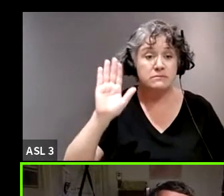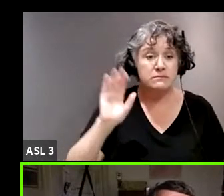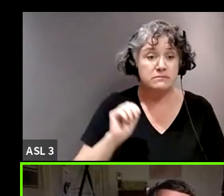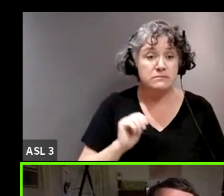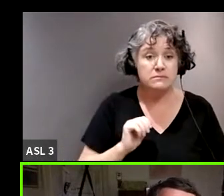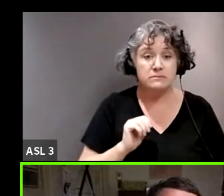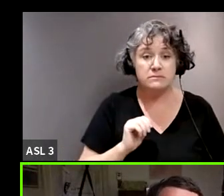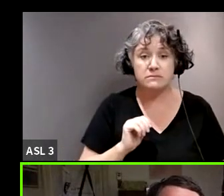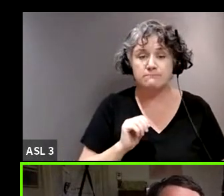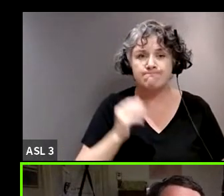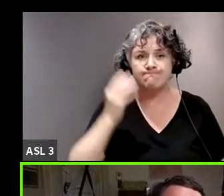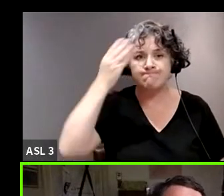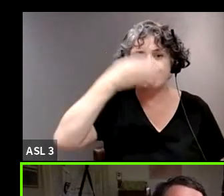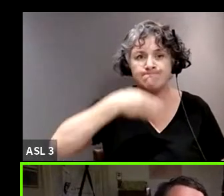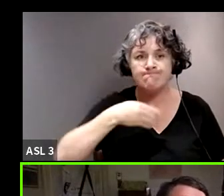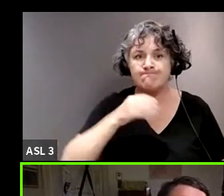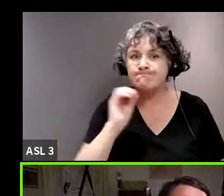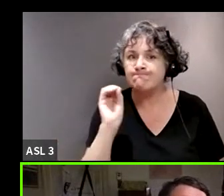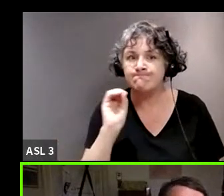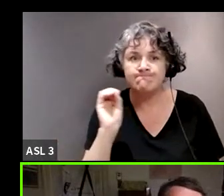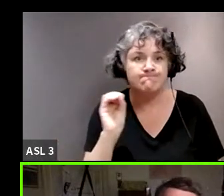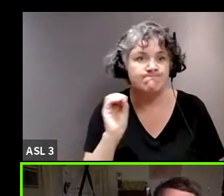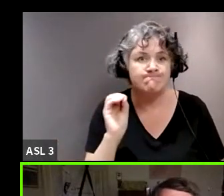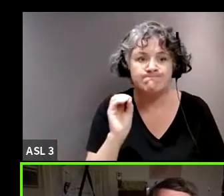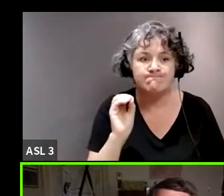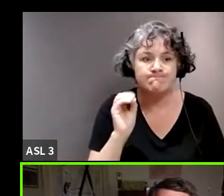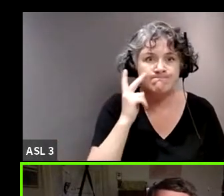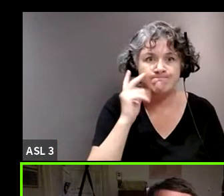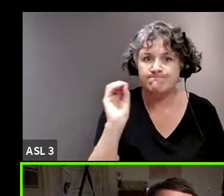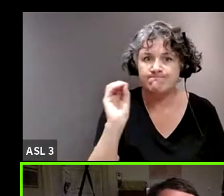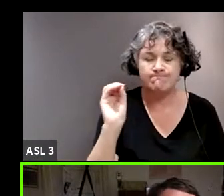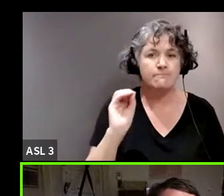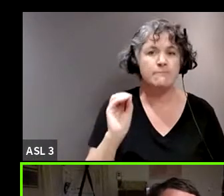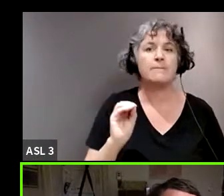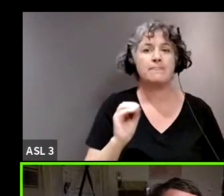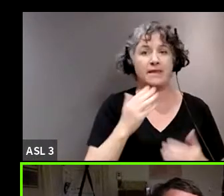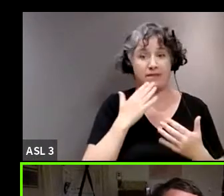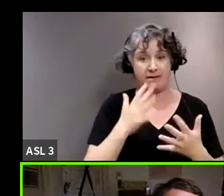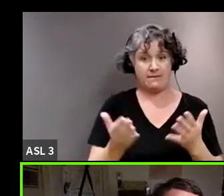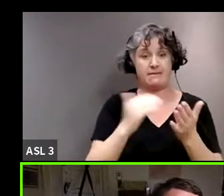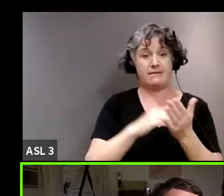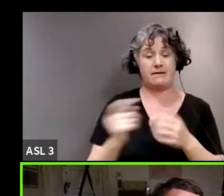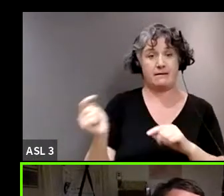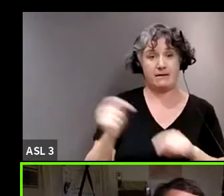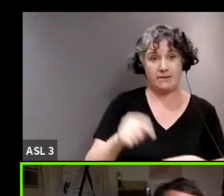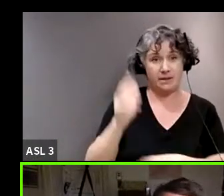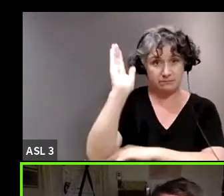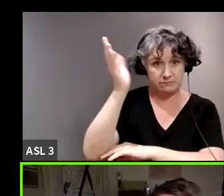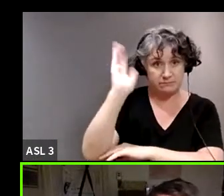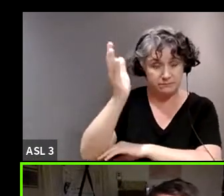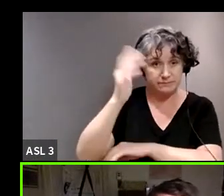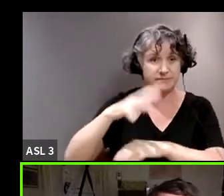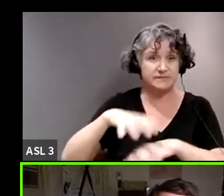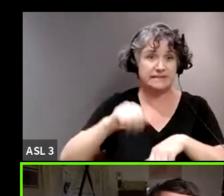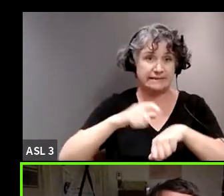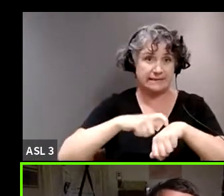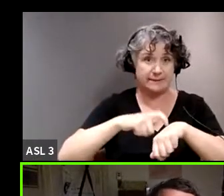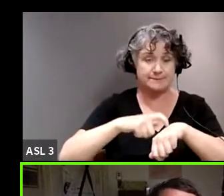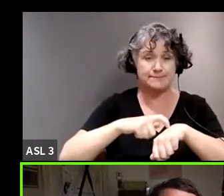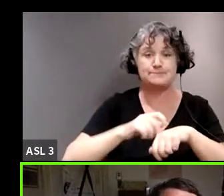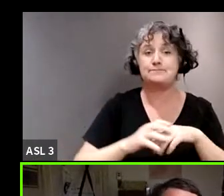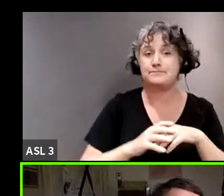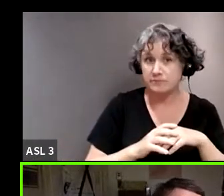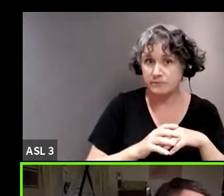don't see any now so once again i thank you again for coming taking the time to come to speak to us and